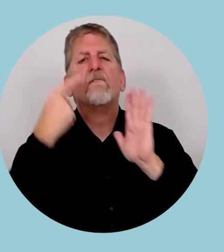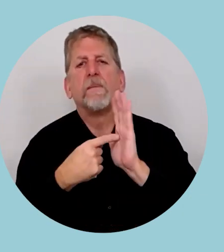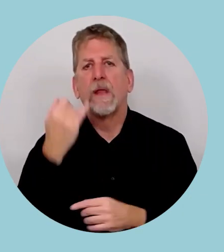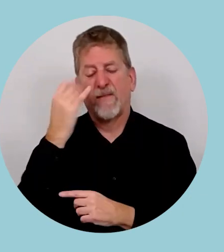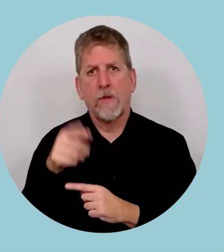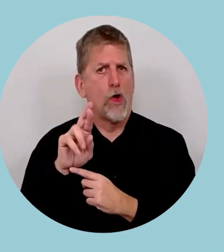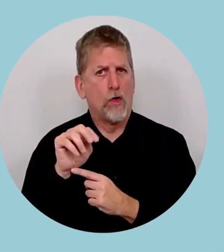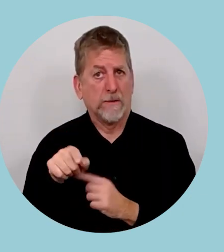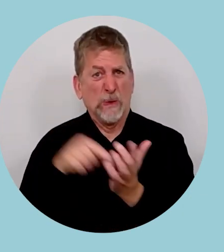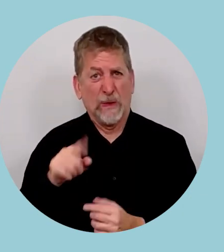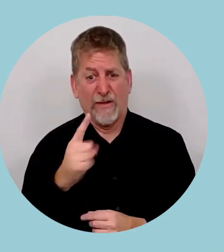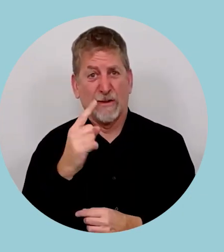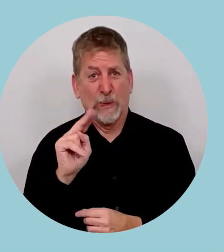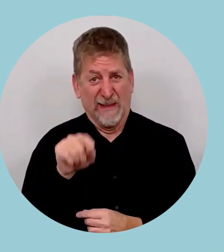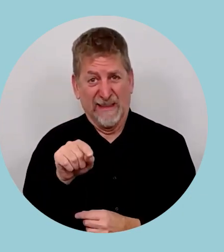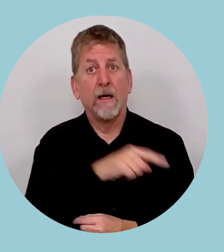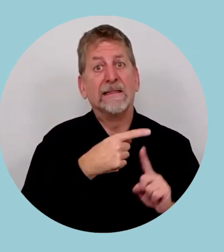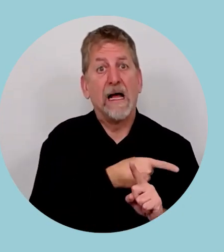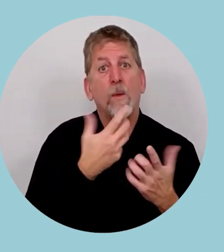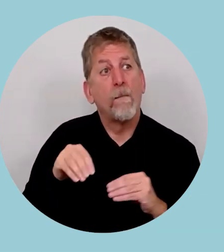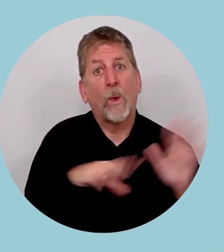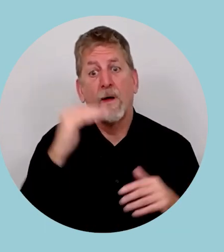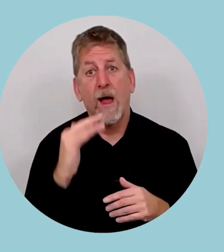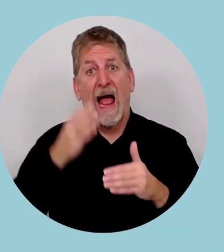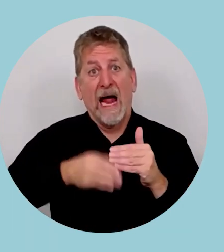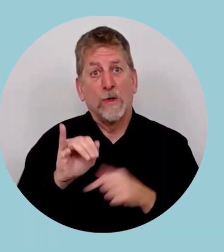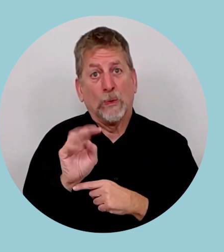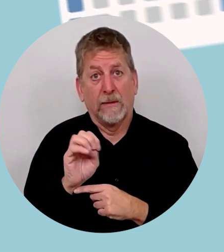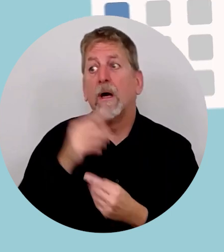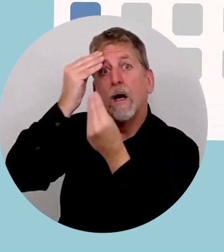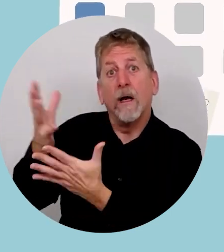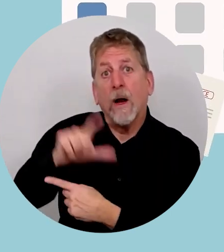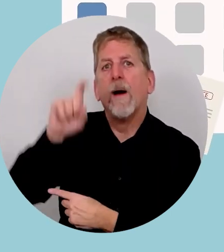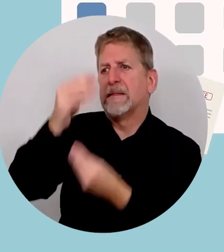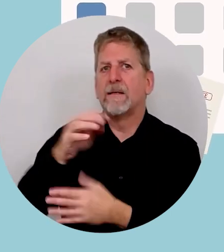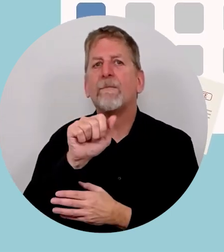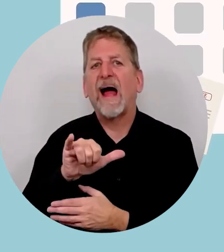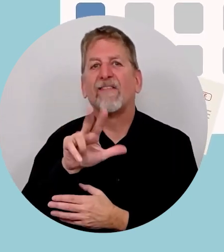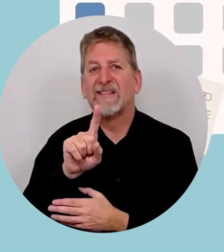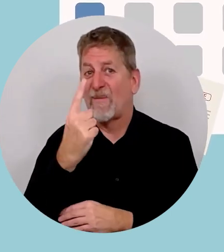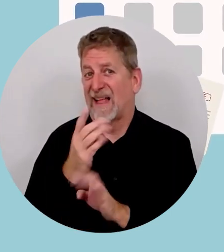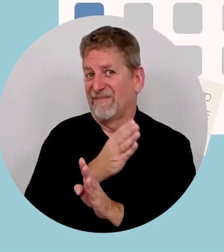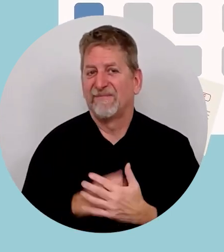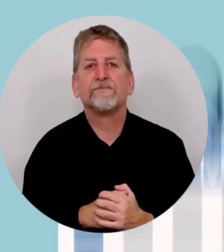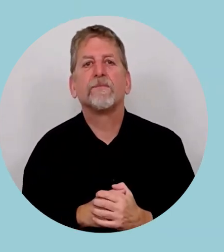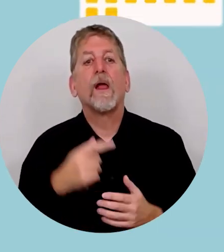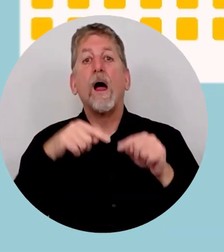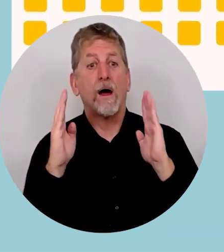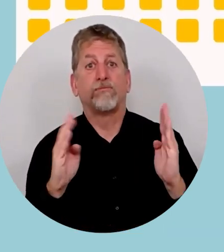rent is due on the 1st of June and a tenant wants to move out by the end of June, notice must be given by May